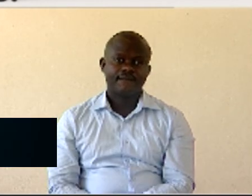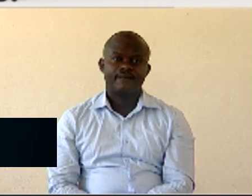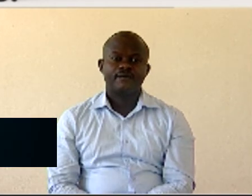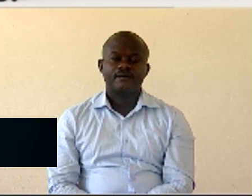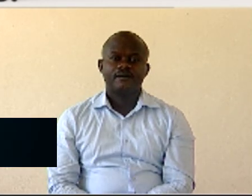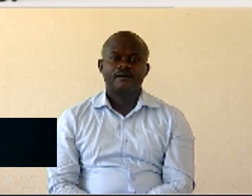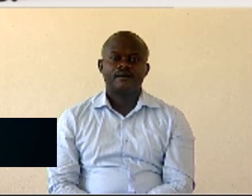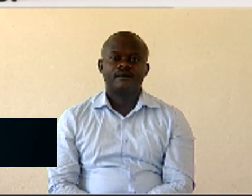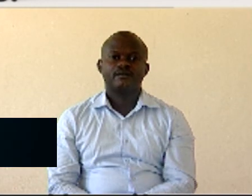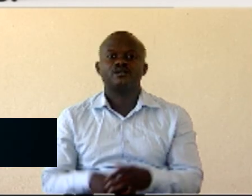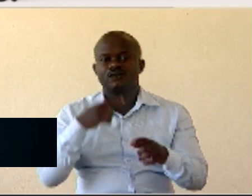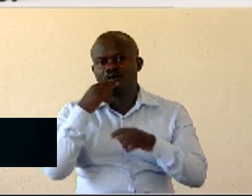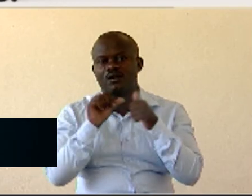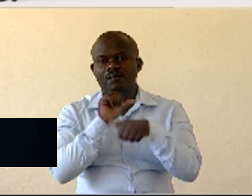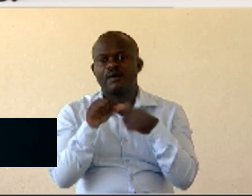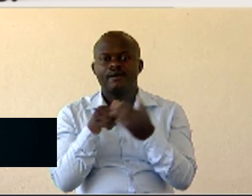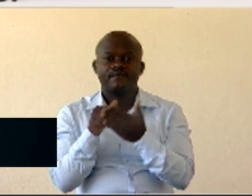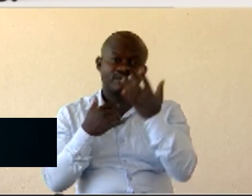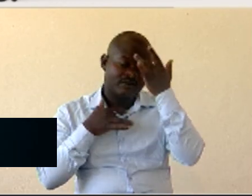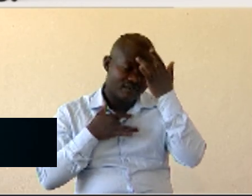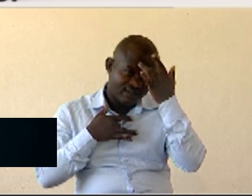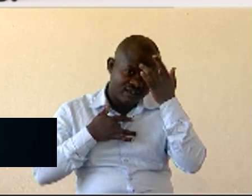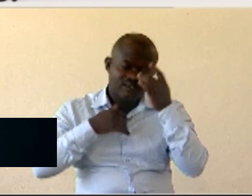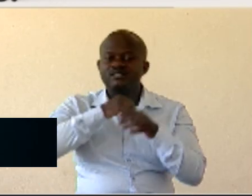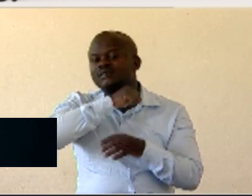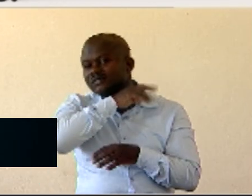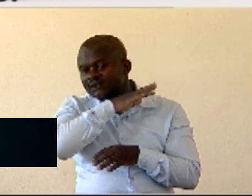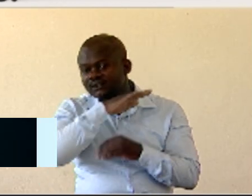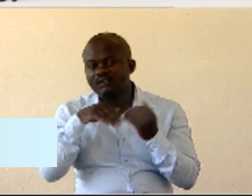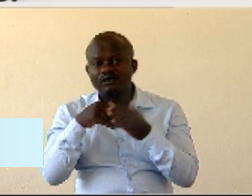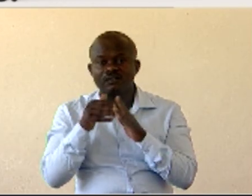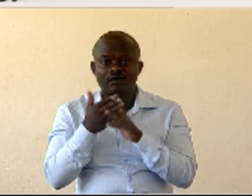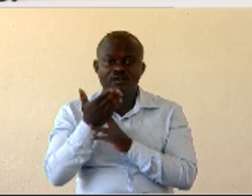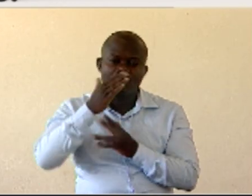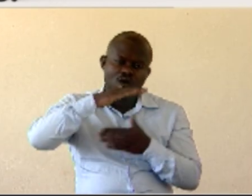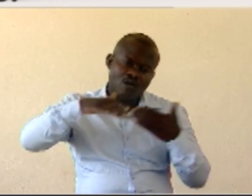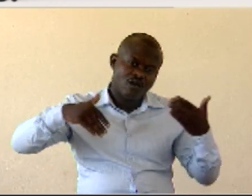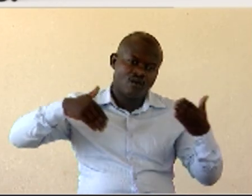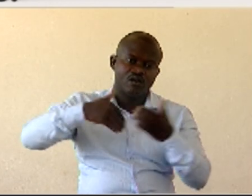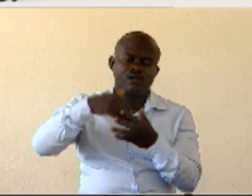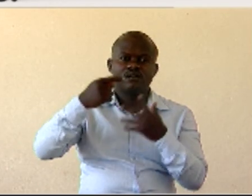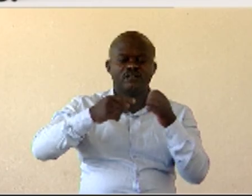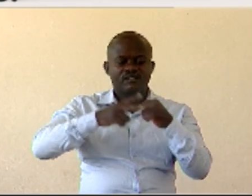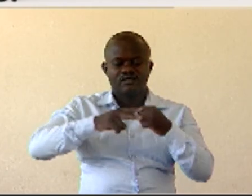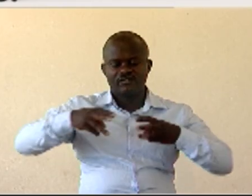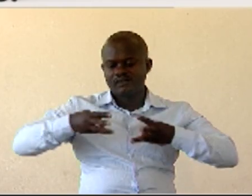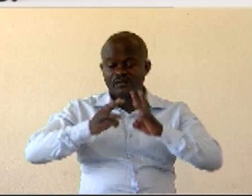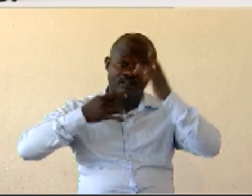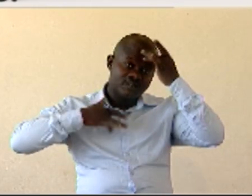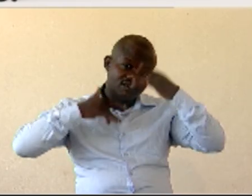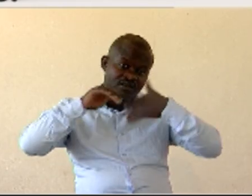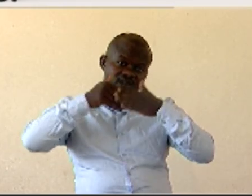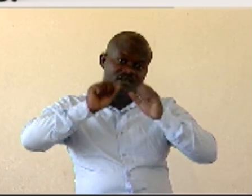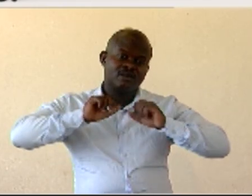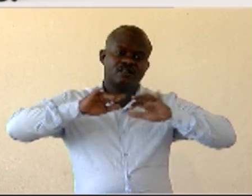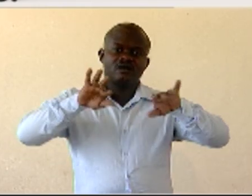So, we've been talking about the infectious disease. We pass through all these 7 ways how disease can be